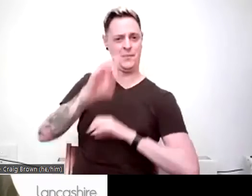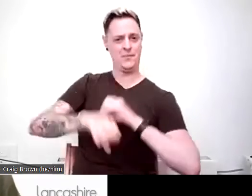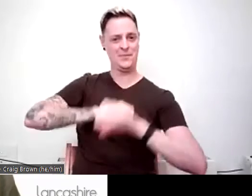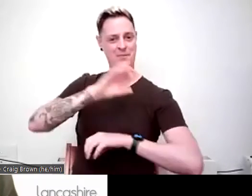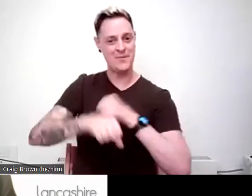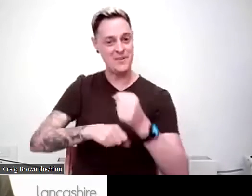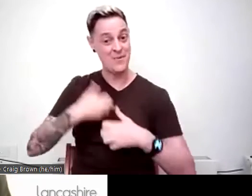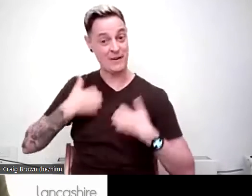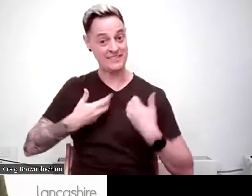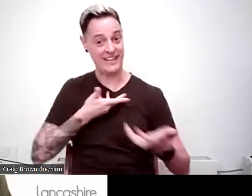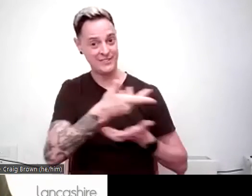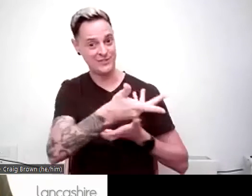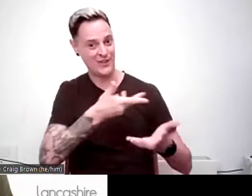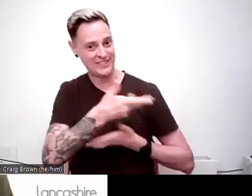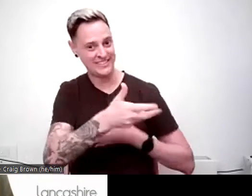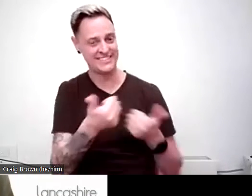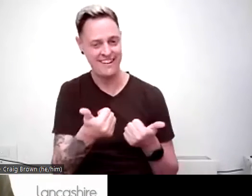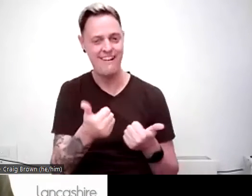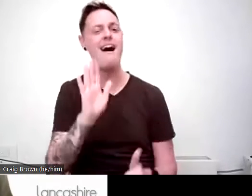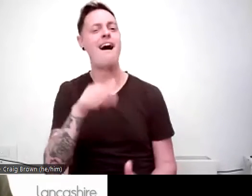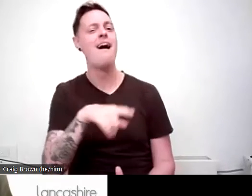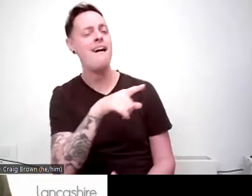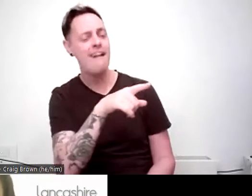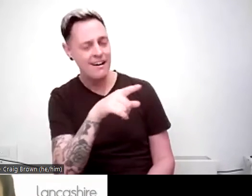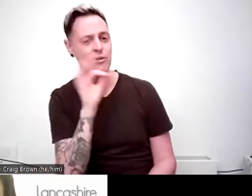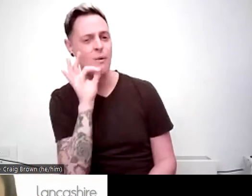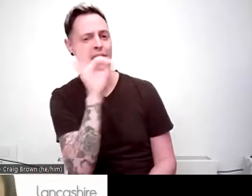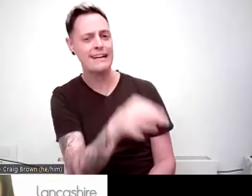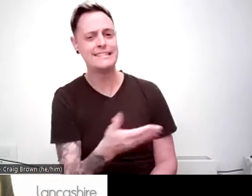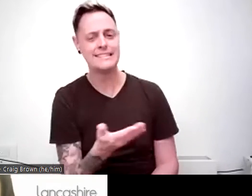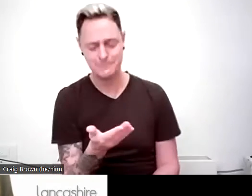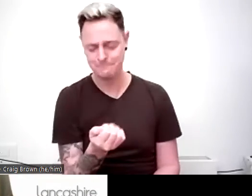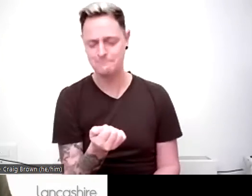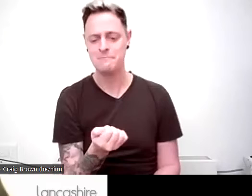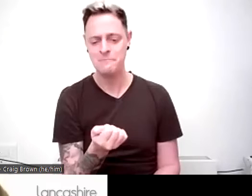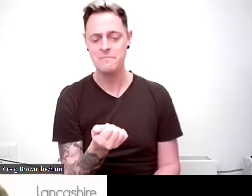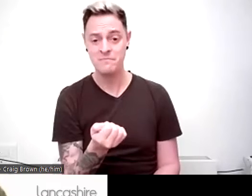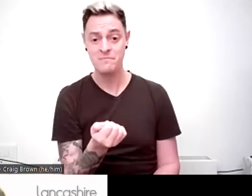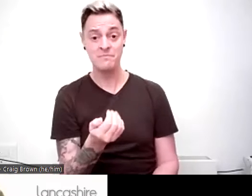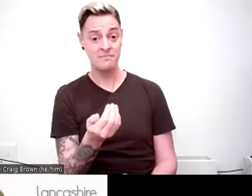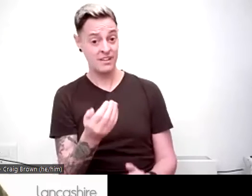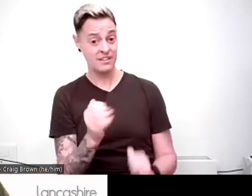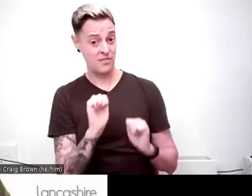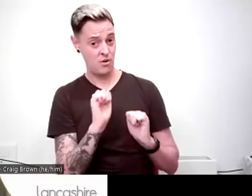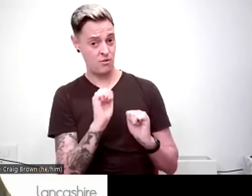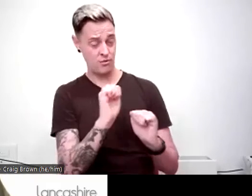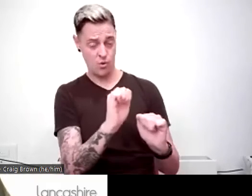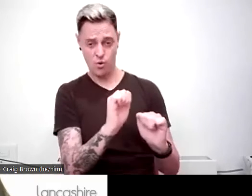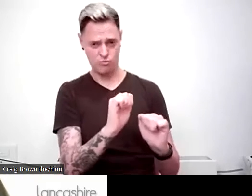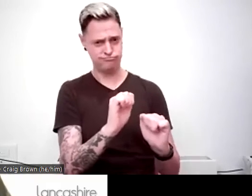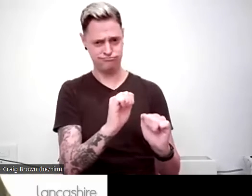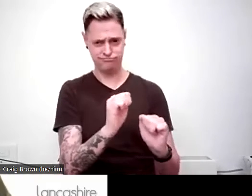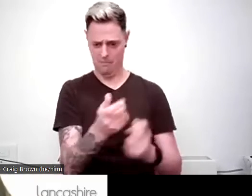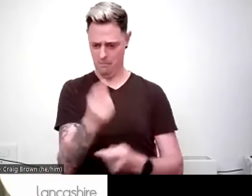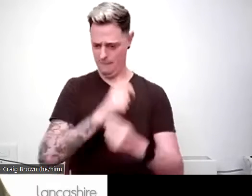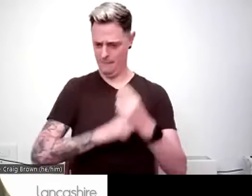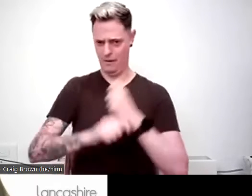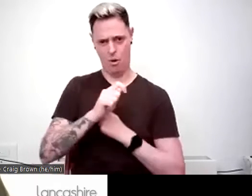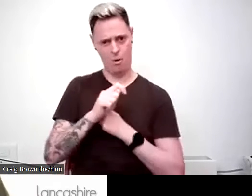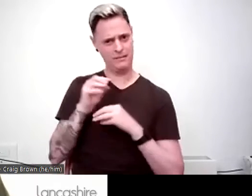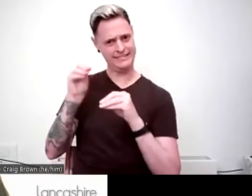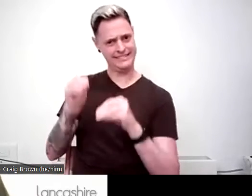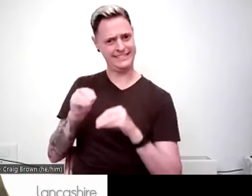discussion. So just to kick it off, really, I just wanted to ask you, what kind of personally inspired you to get into